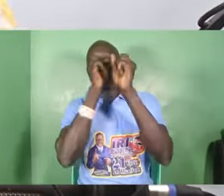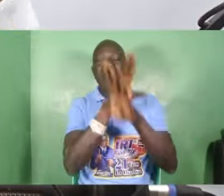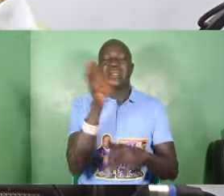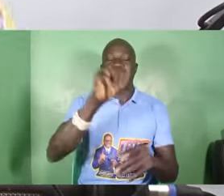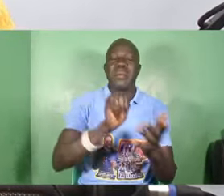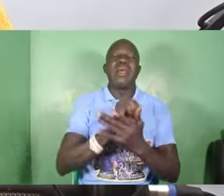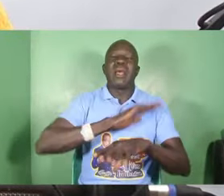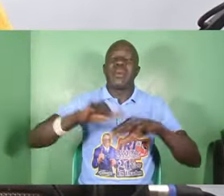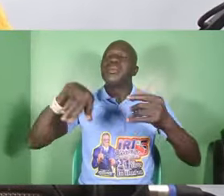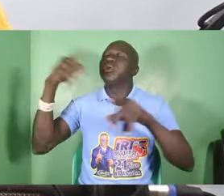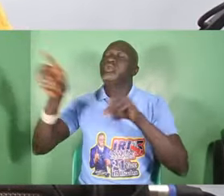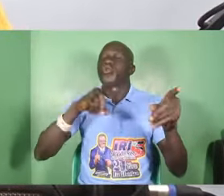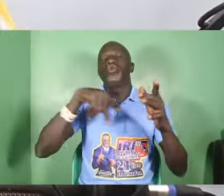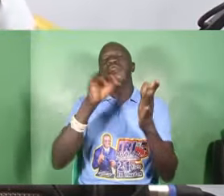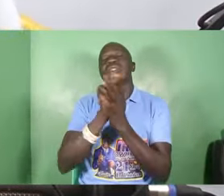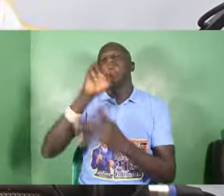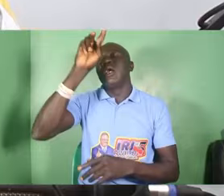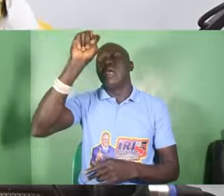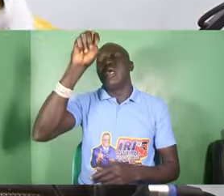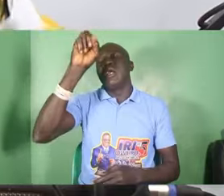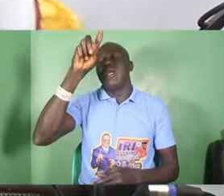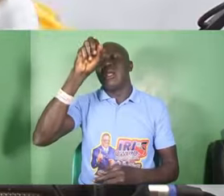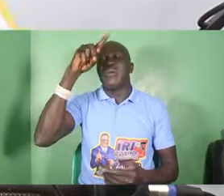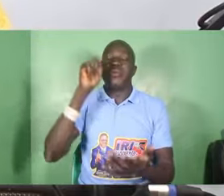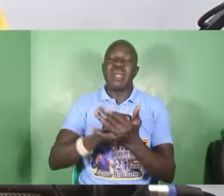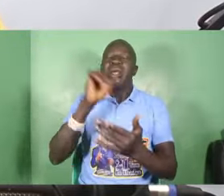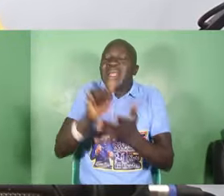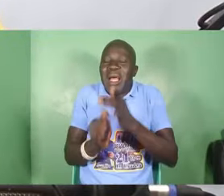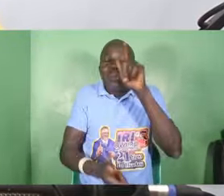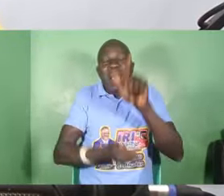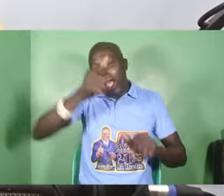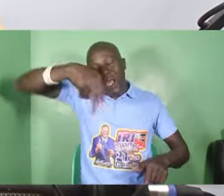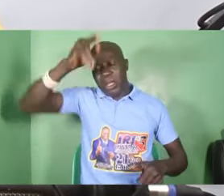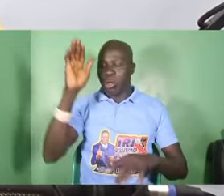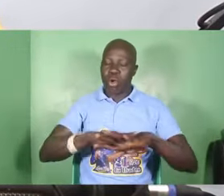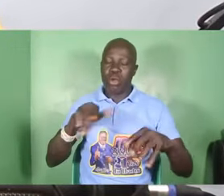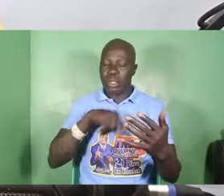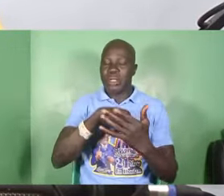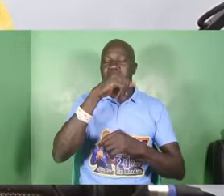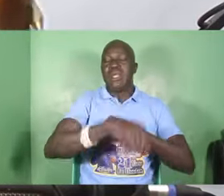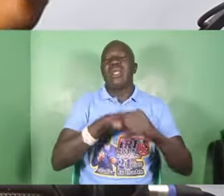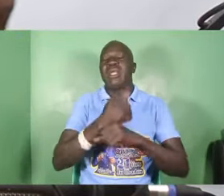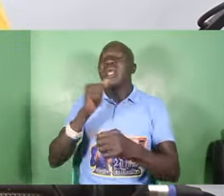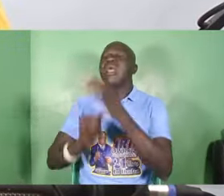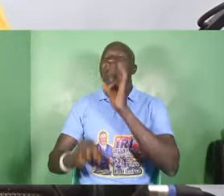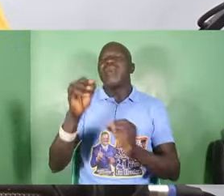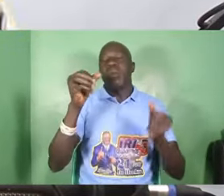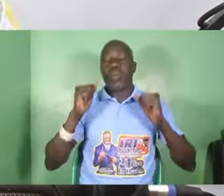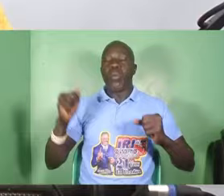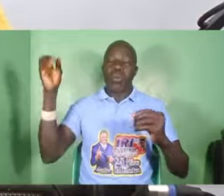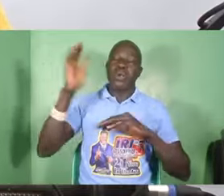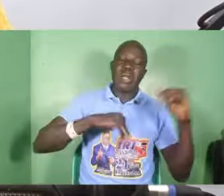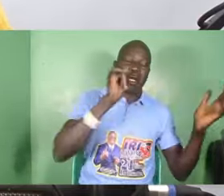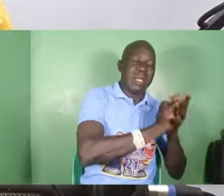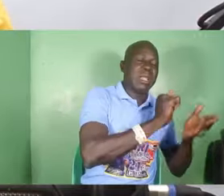has helped me. Wọ́n lè ṣe ní 11,000. That he can do it 11,000. Ọ̀rọ̀ rẹ tí mo máa pè tó pọ̀ jùlọ lóye ní. That is the offering that I will call that is plenty. Ní o bá ní agbára. Ibi á pè mí.